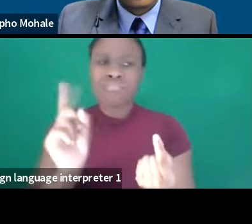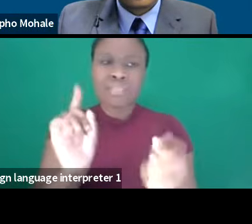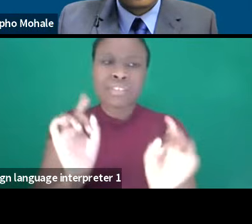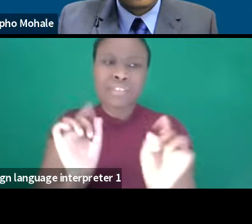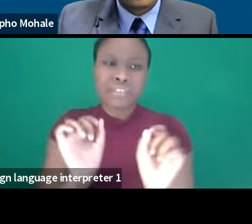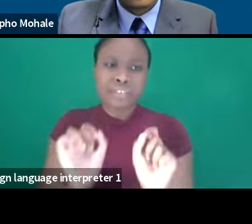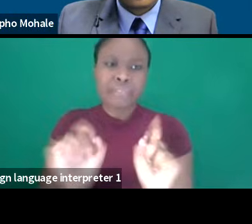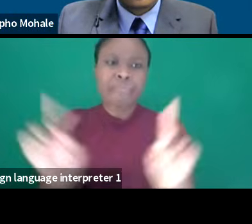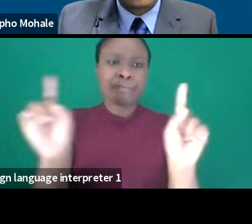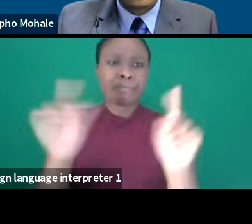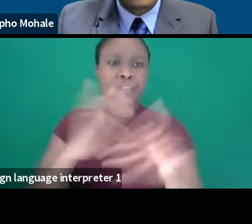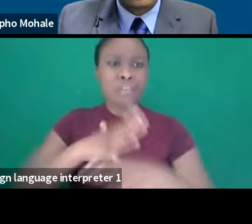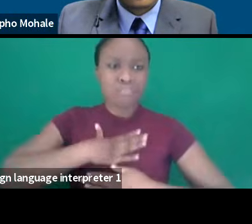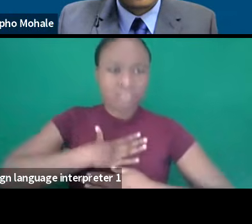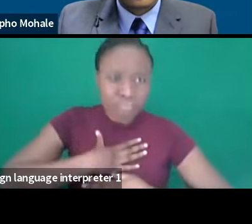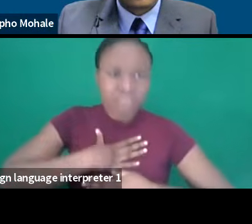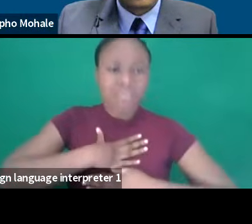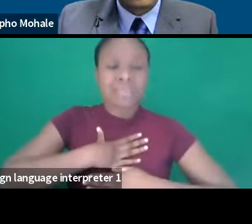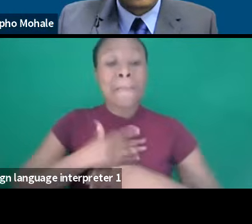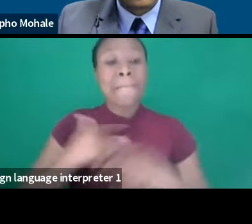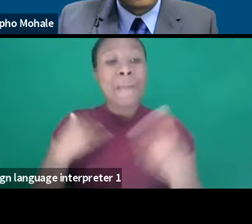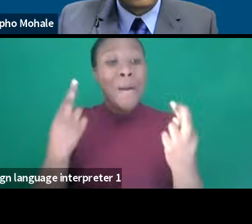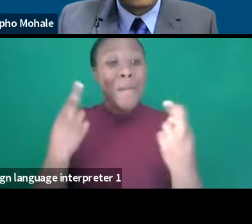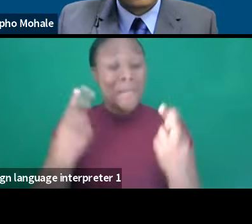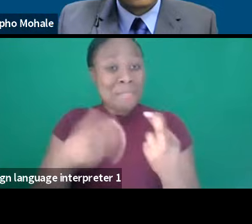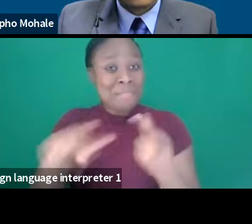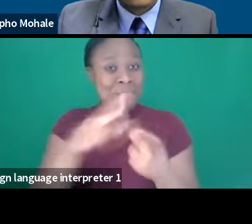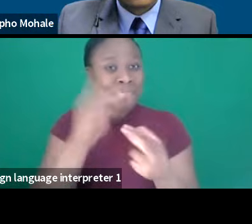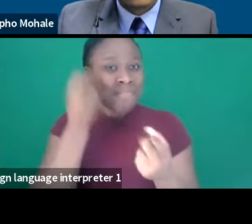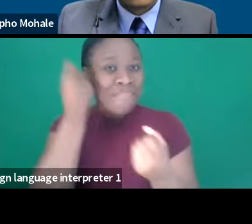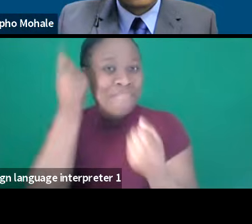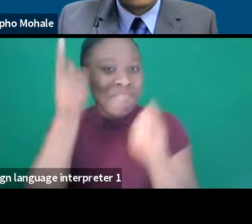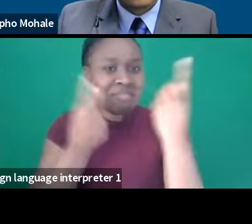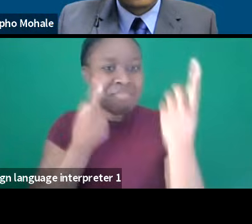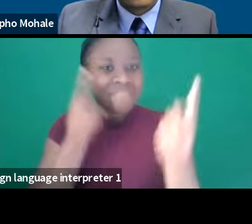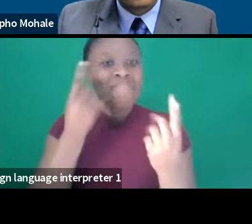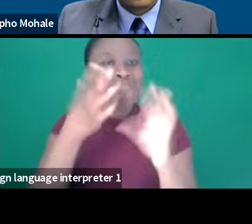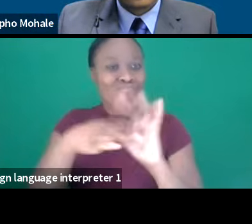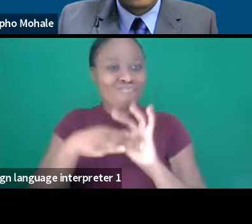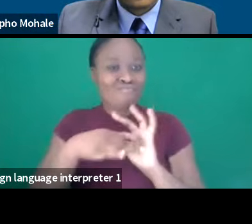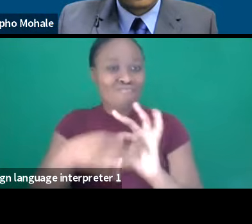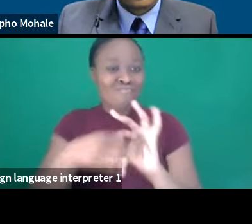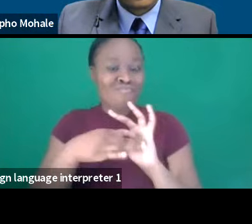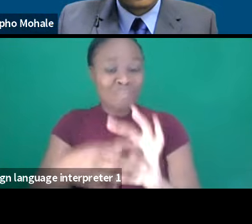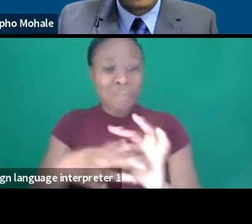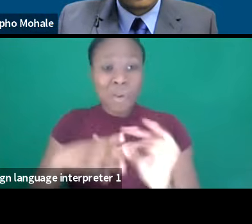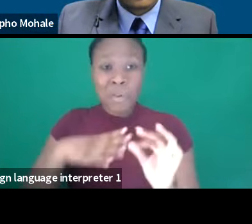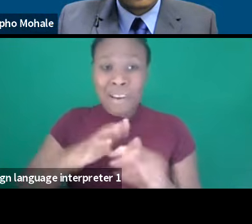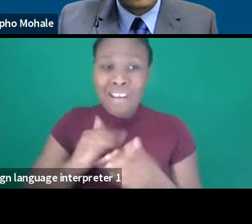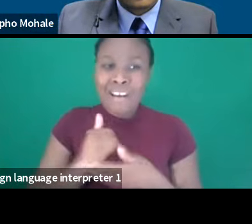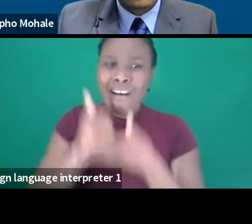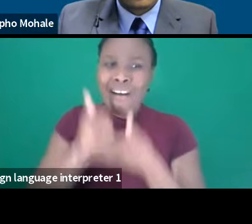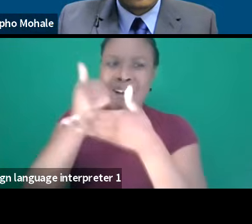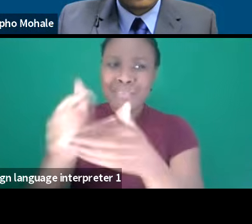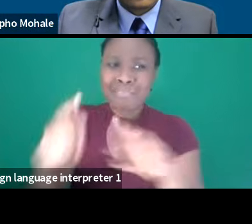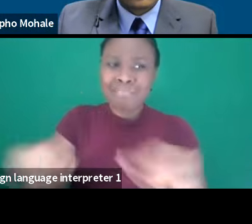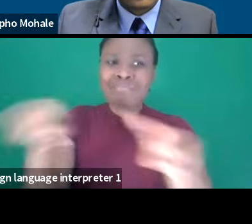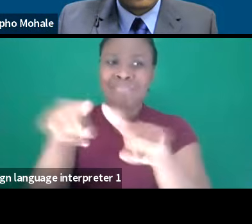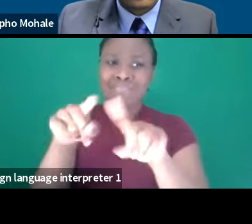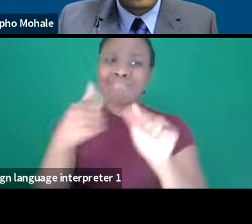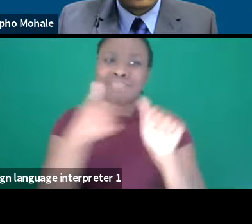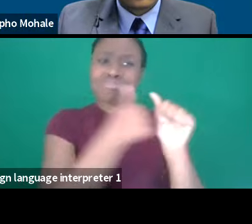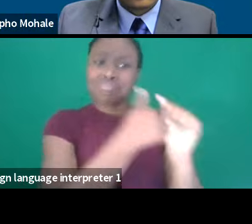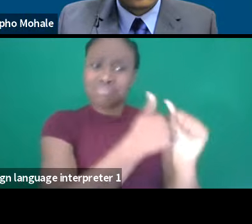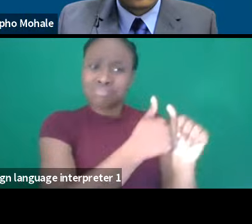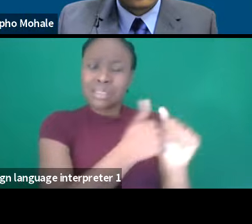I hope you are with us together so that we can make you compliant. It's very important for us. That is why we